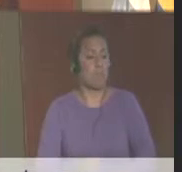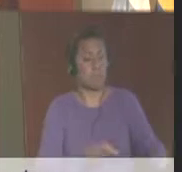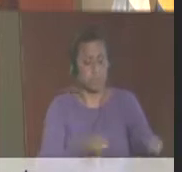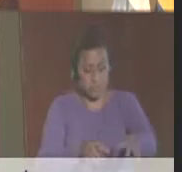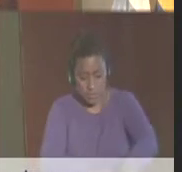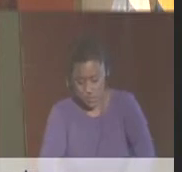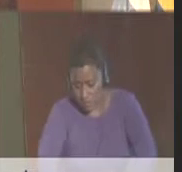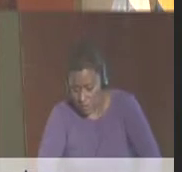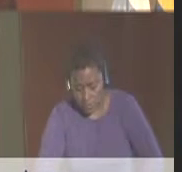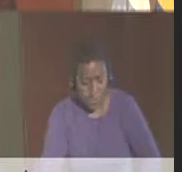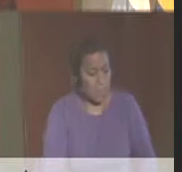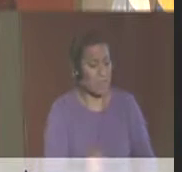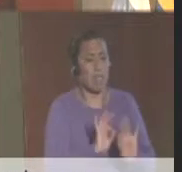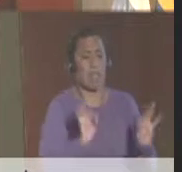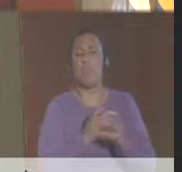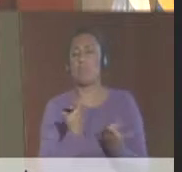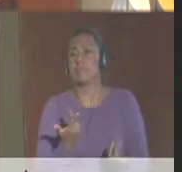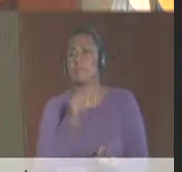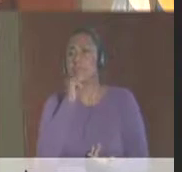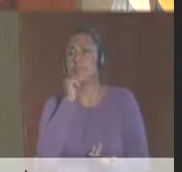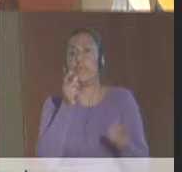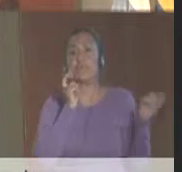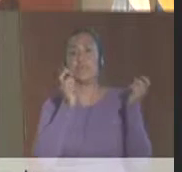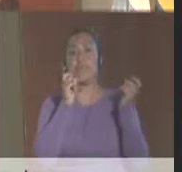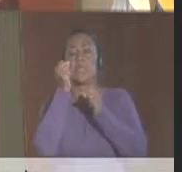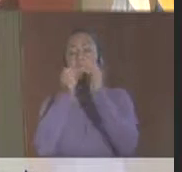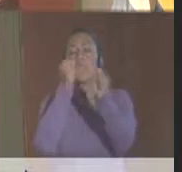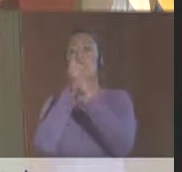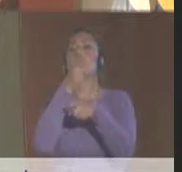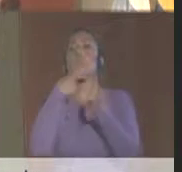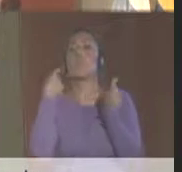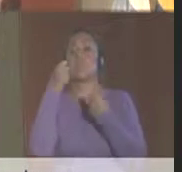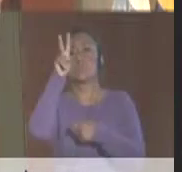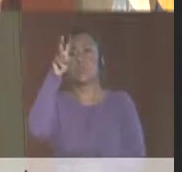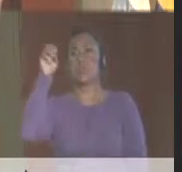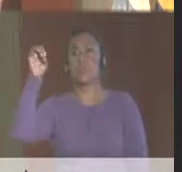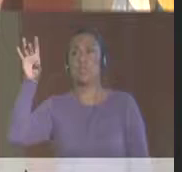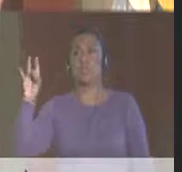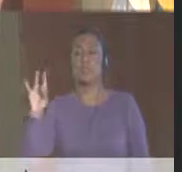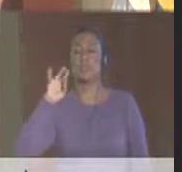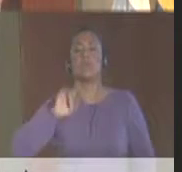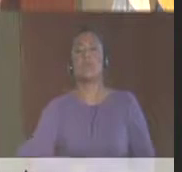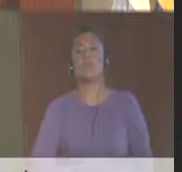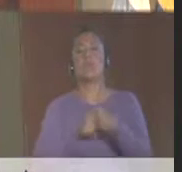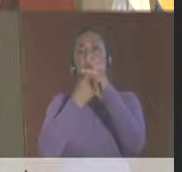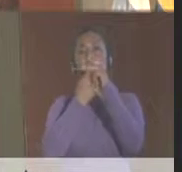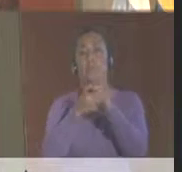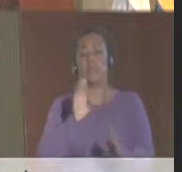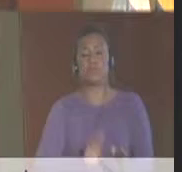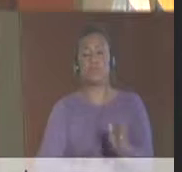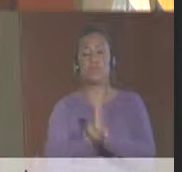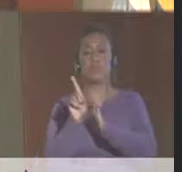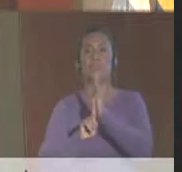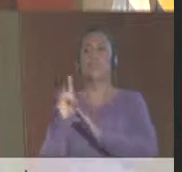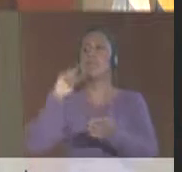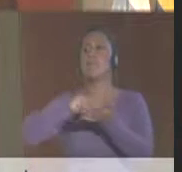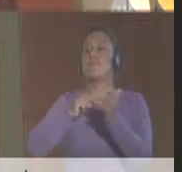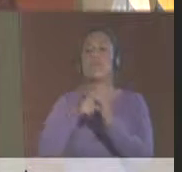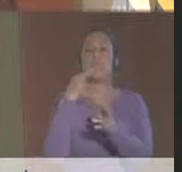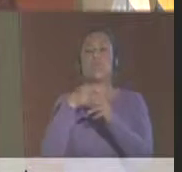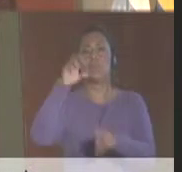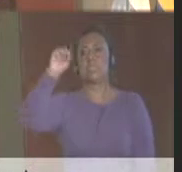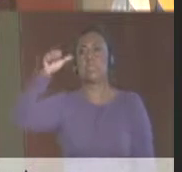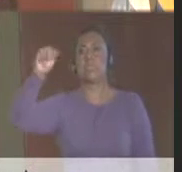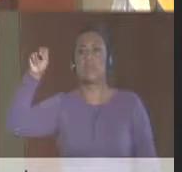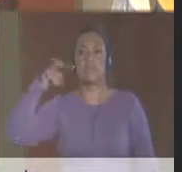pumping stations, there were no infrastructure. That's why in March of 2008, the Santa Fe city started